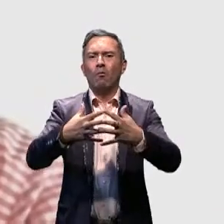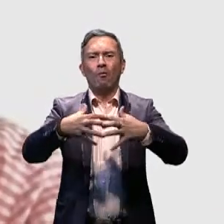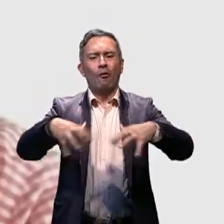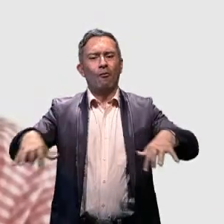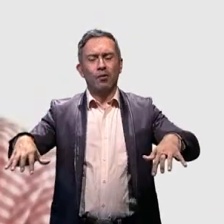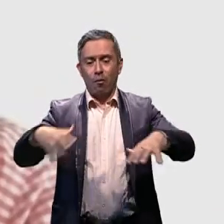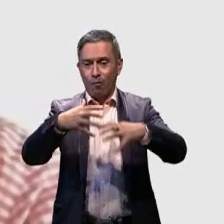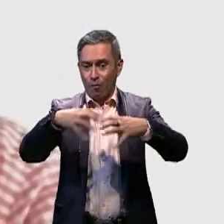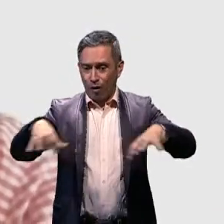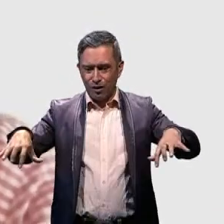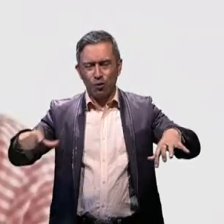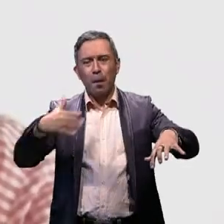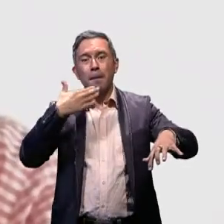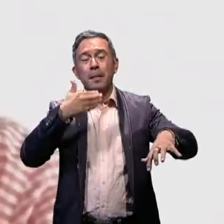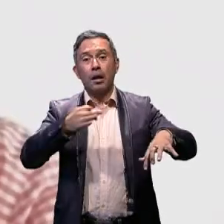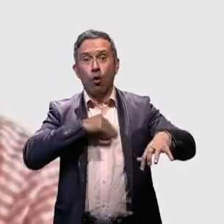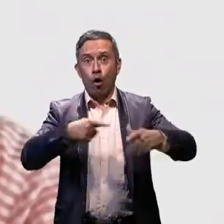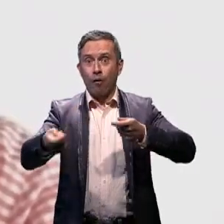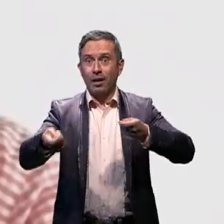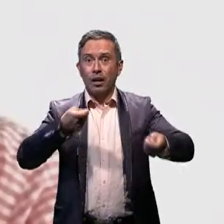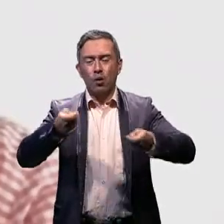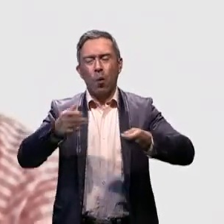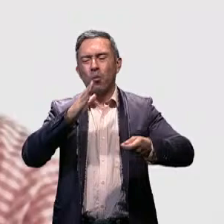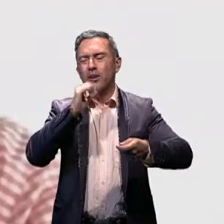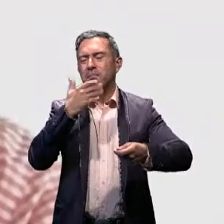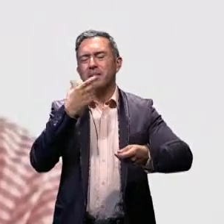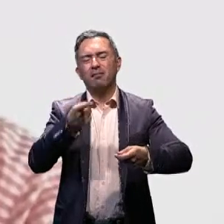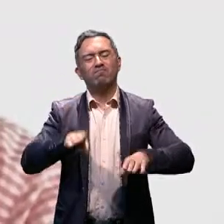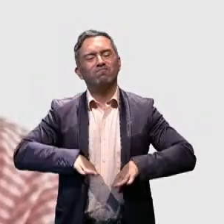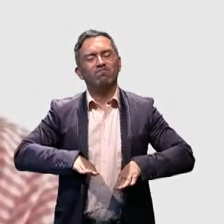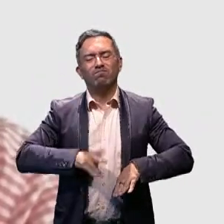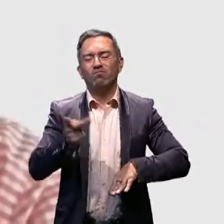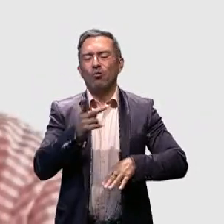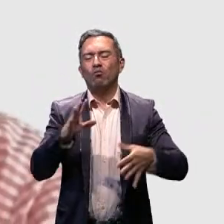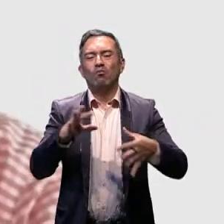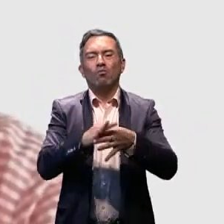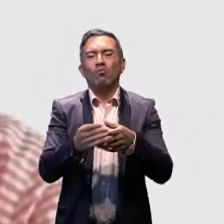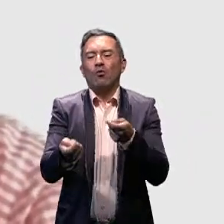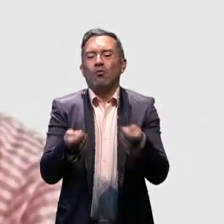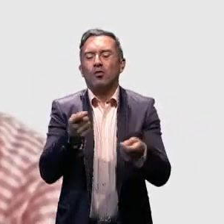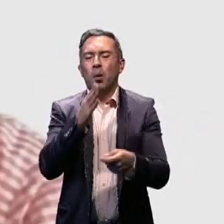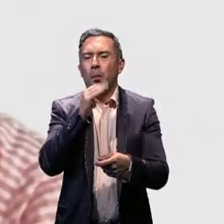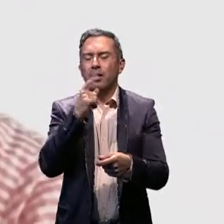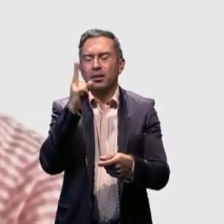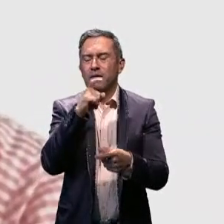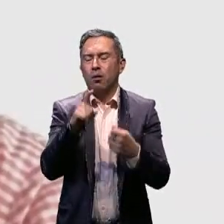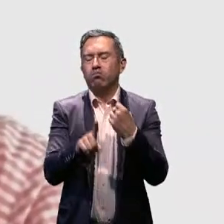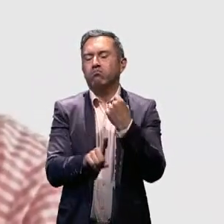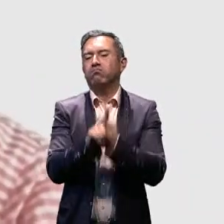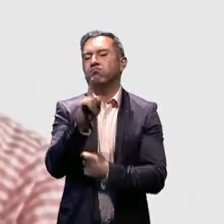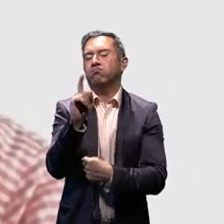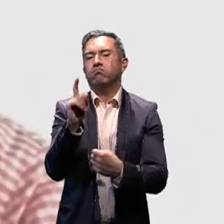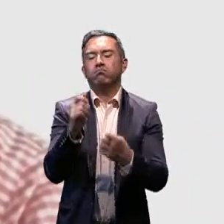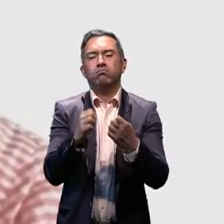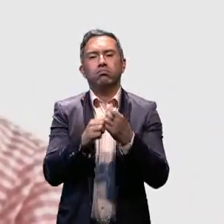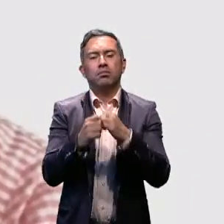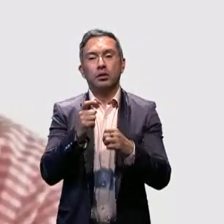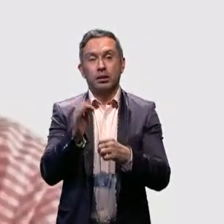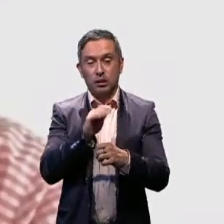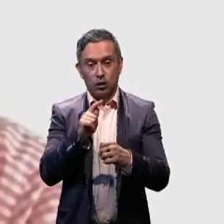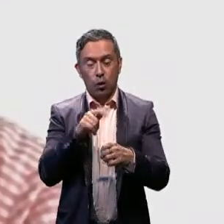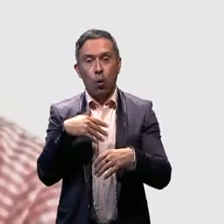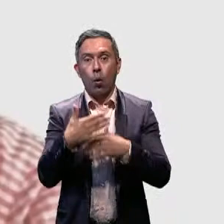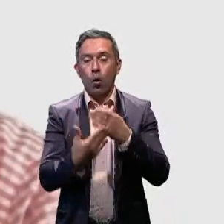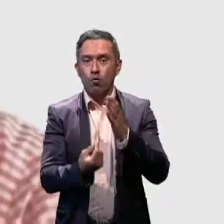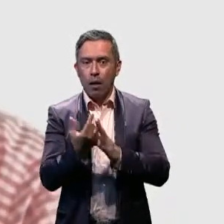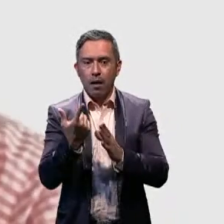deep polarization, and polarization is a very bad friend of the democratic reform. And if we understand that